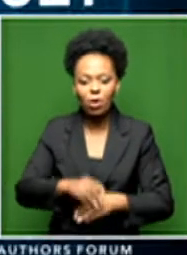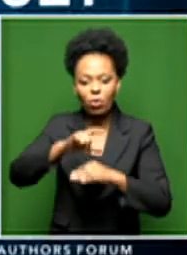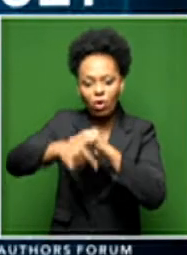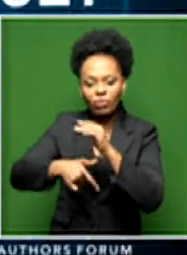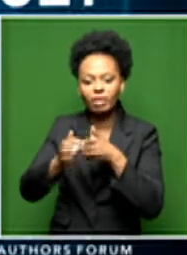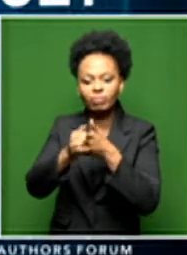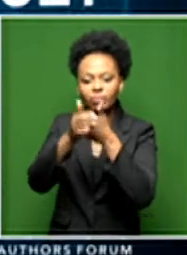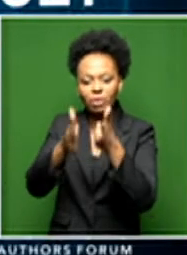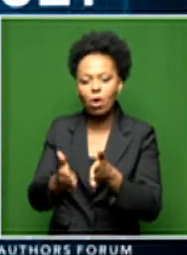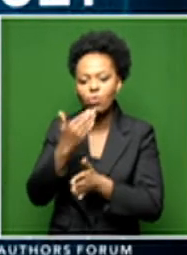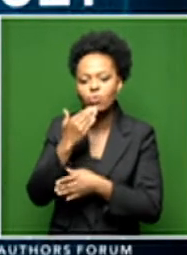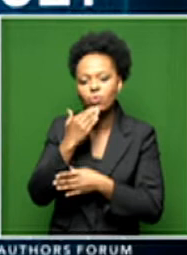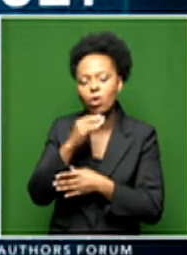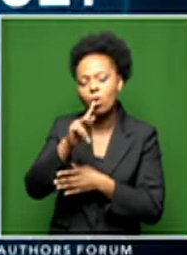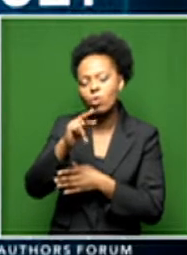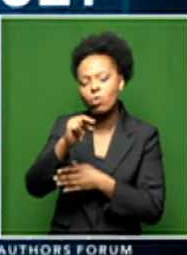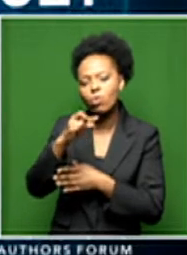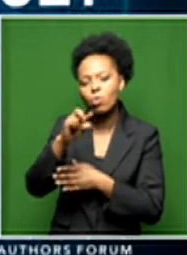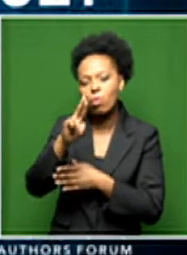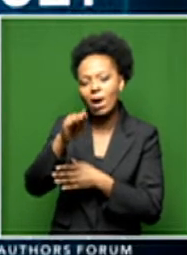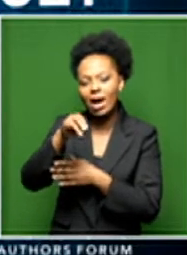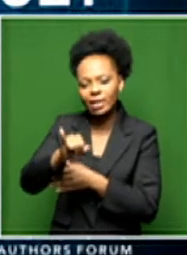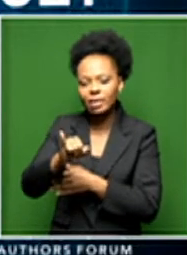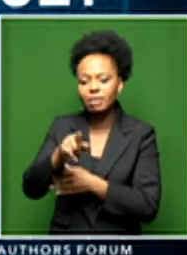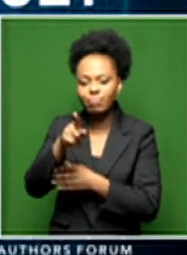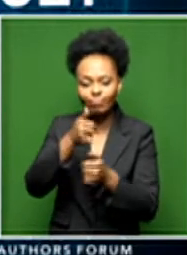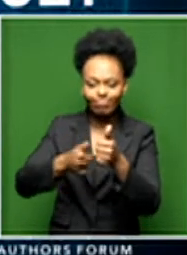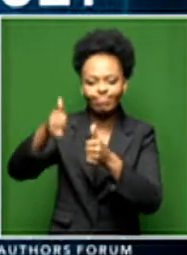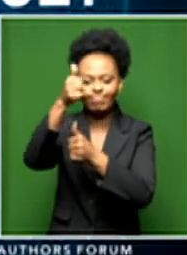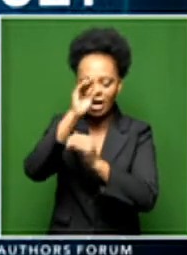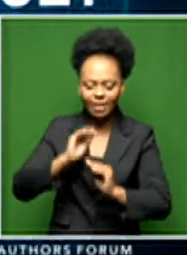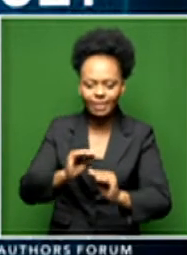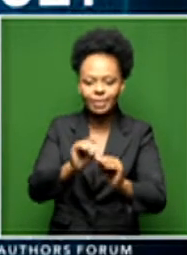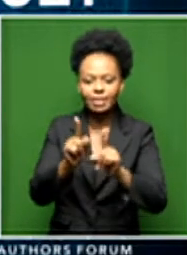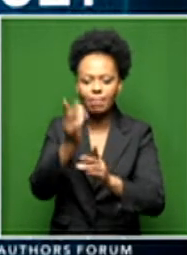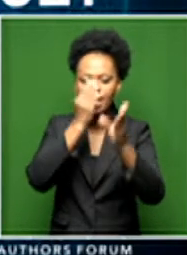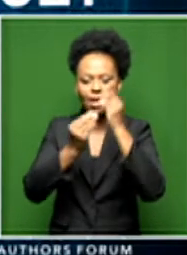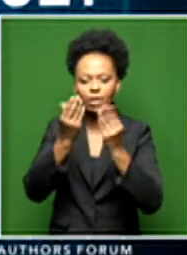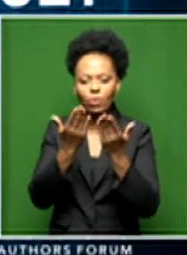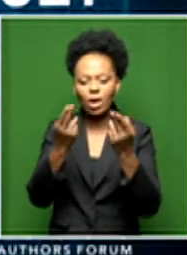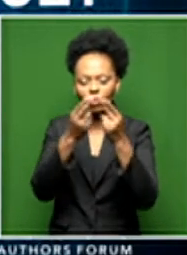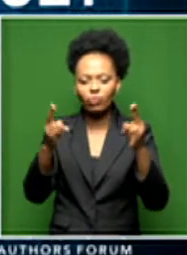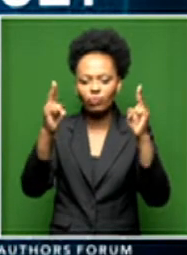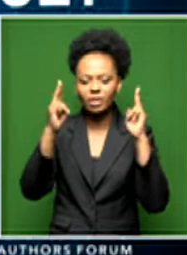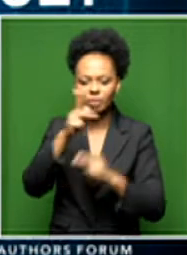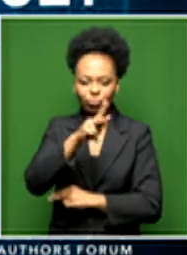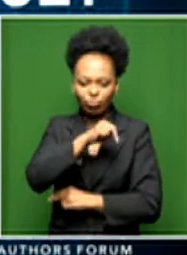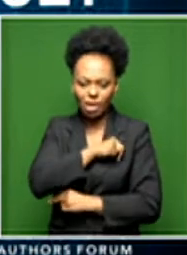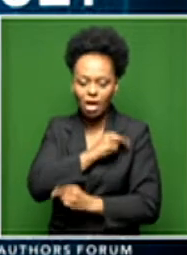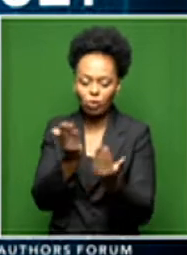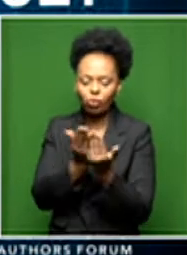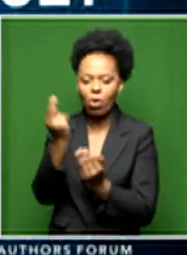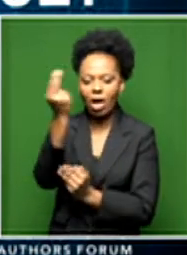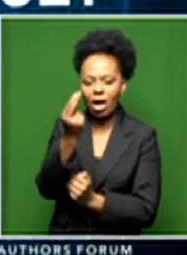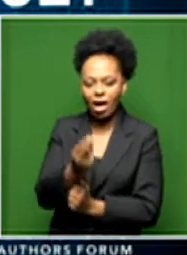Professor Sihawukele Ngubane, who is the head of teaching and learning in the School of Arts at the University of KwaZulu-Natal. The